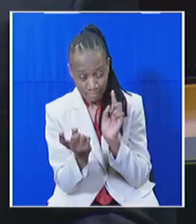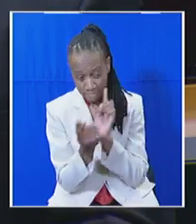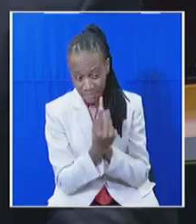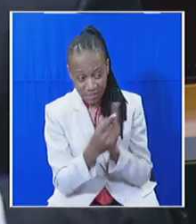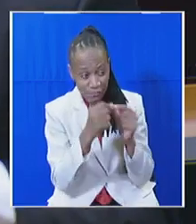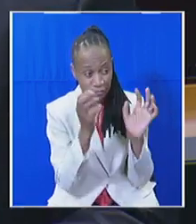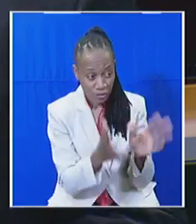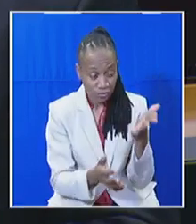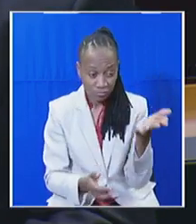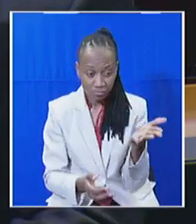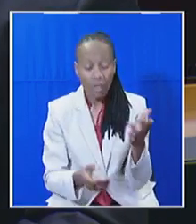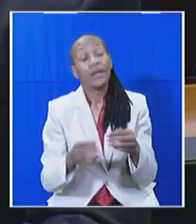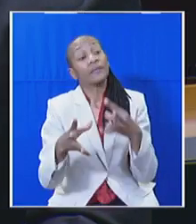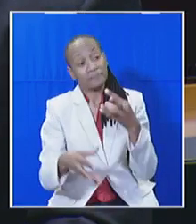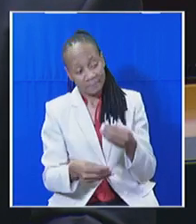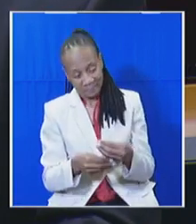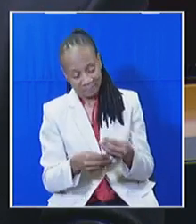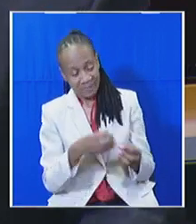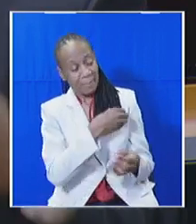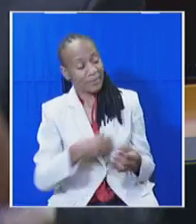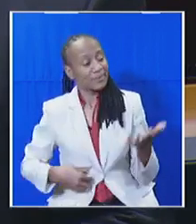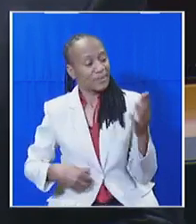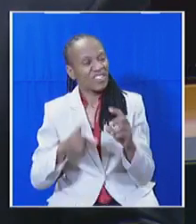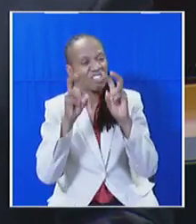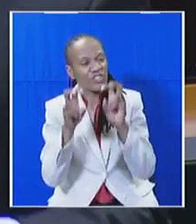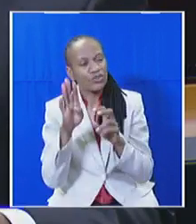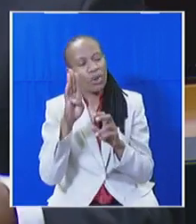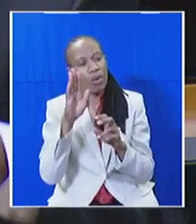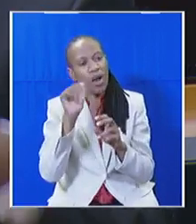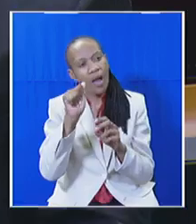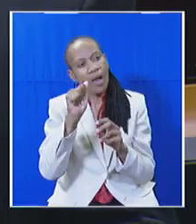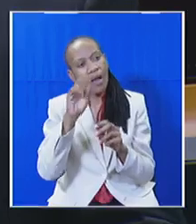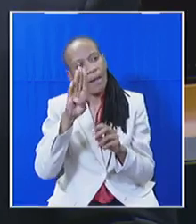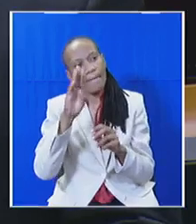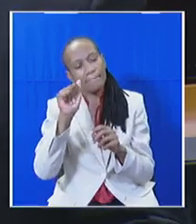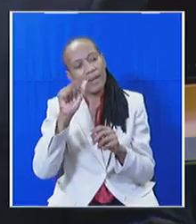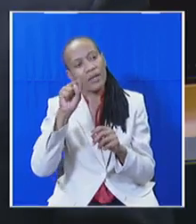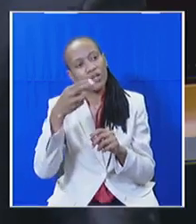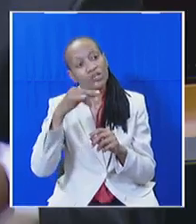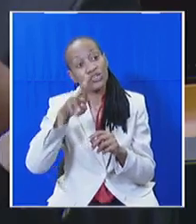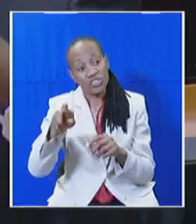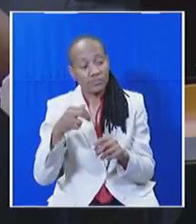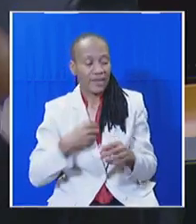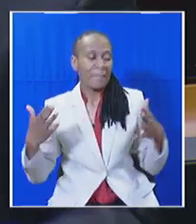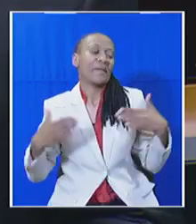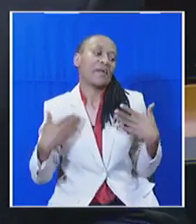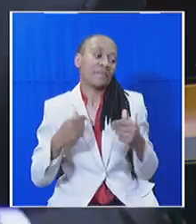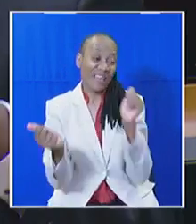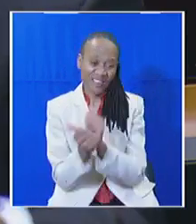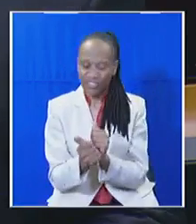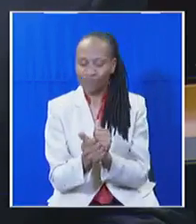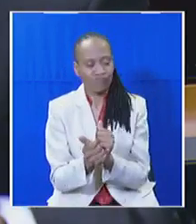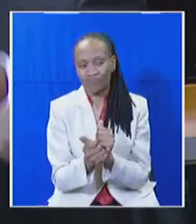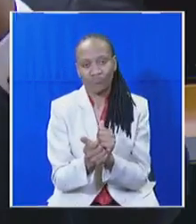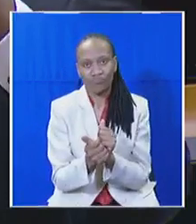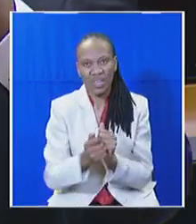Mr. President, on al-Bashir, I'm happy you did not arrest him. We're not going to agree for the